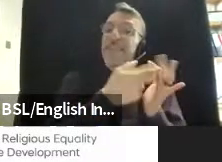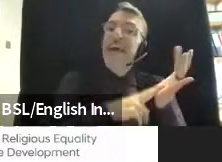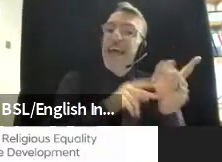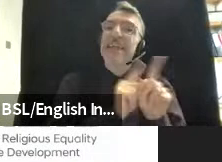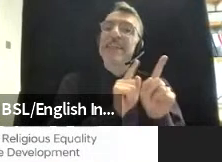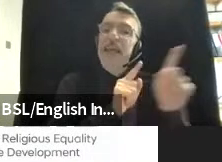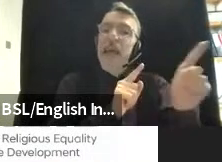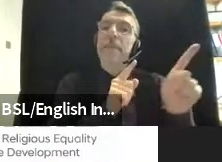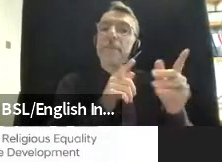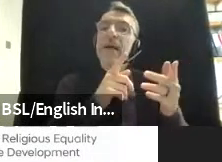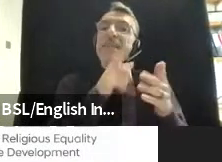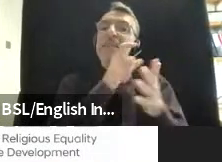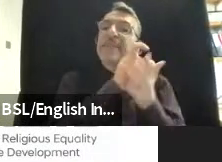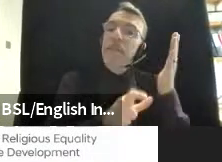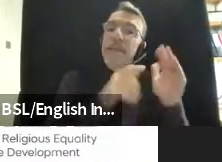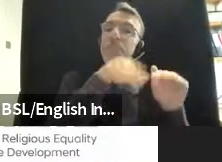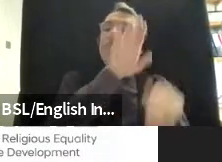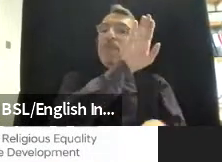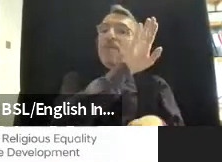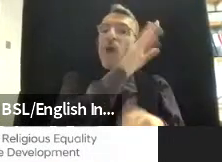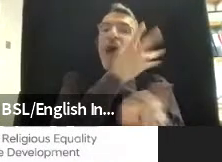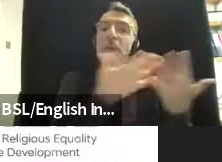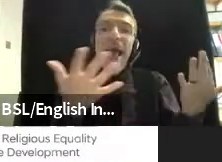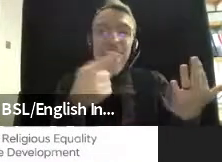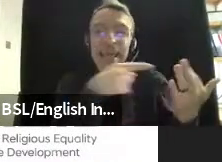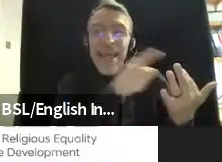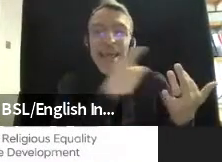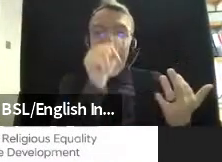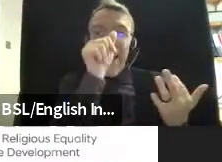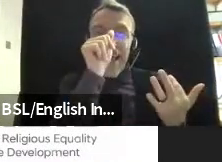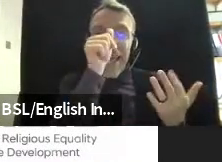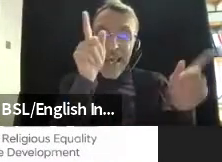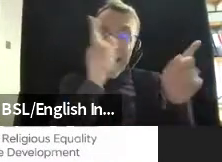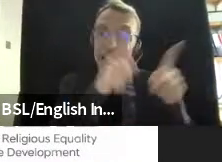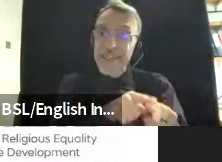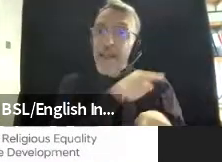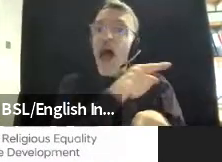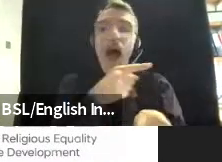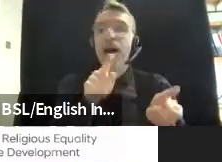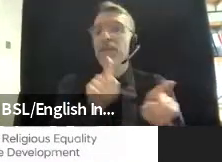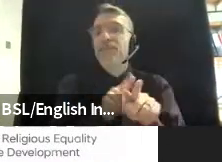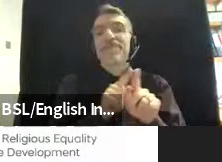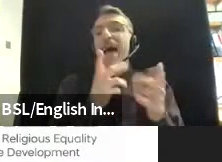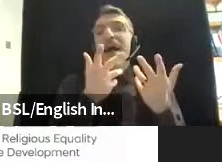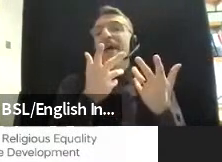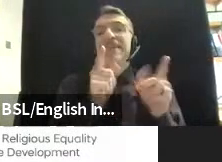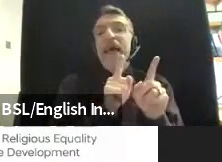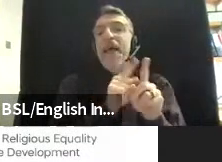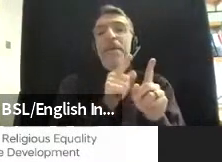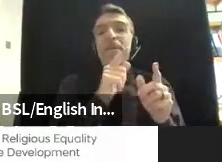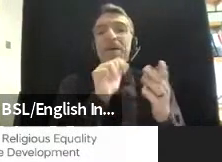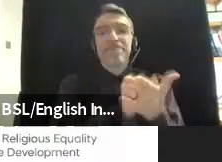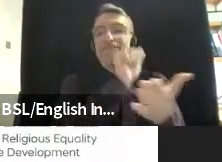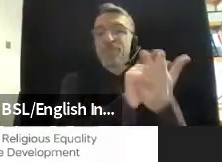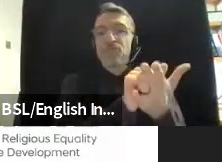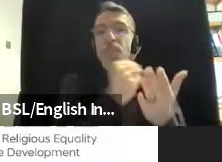prevalence in India, we need to make a lot of research about it in Uzbekistan as